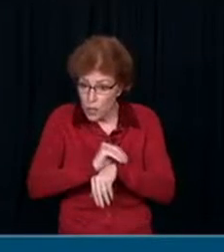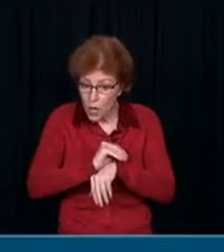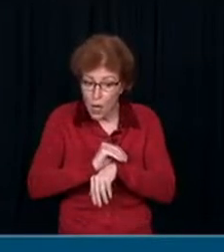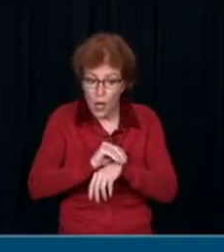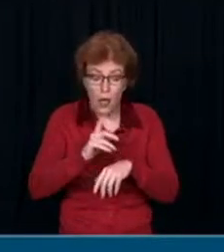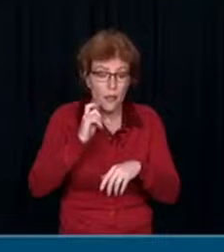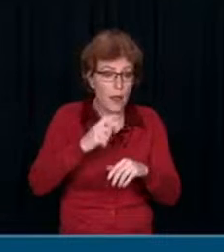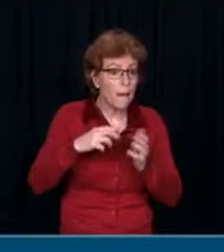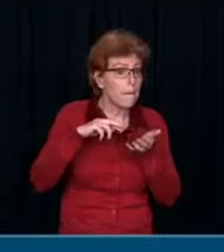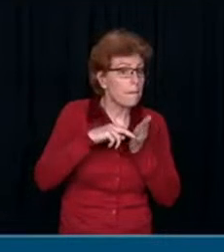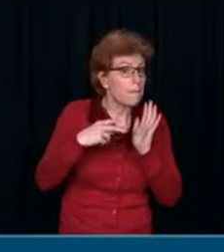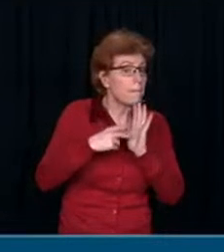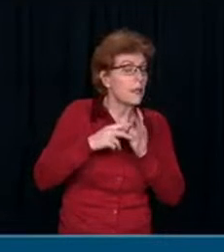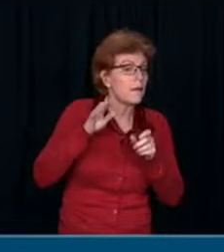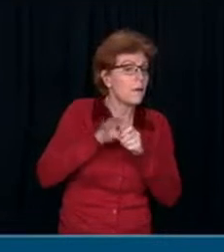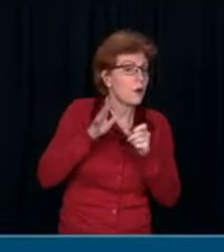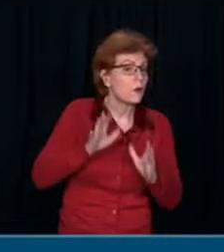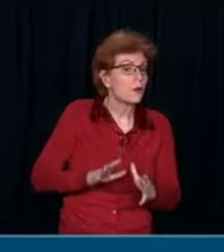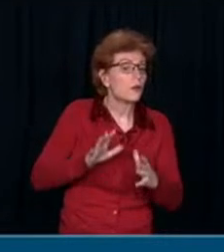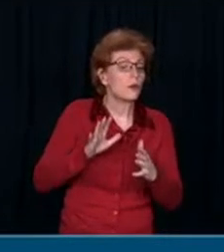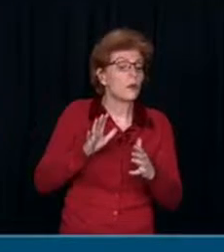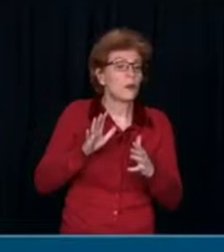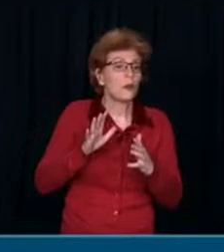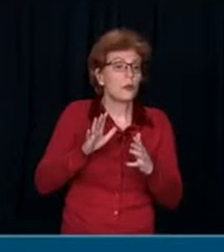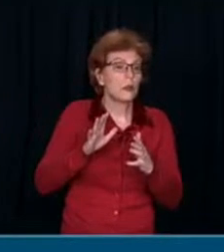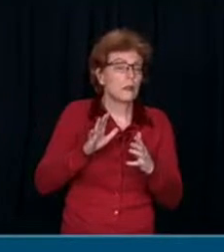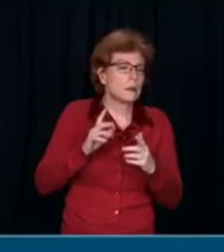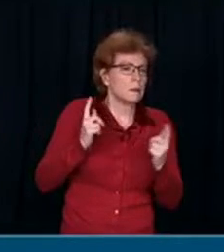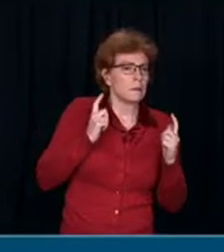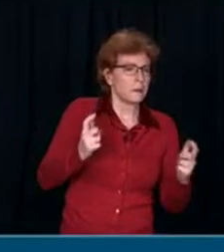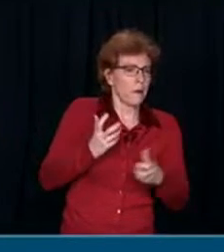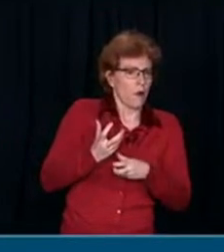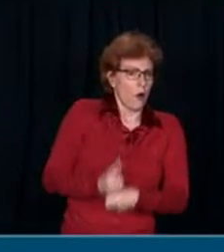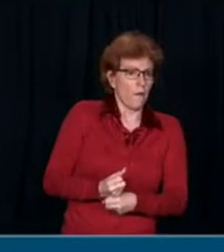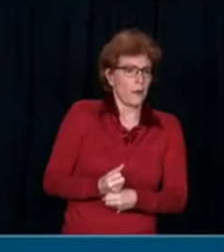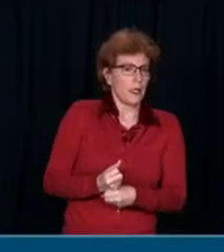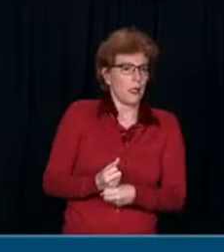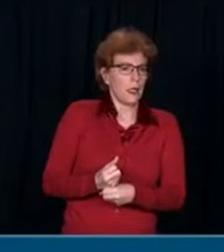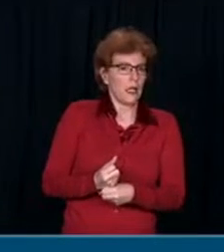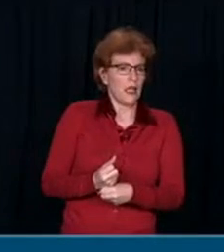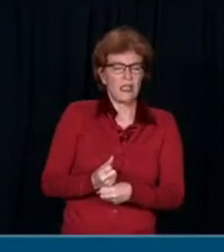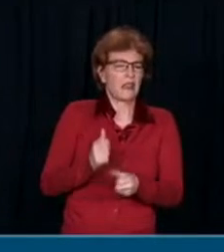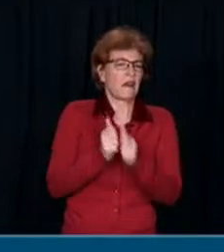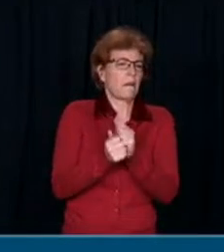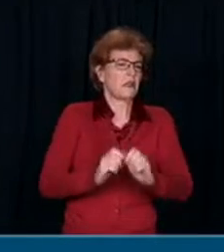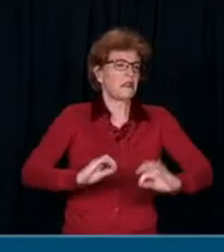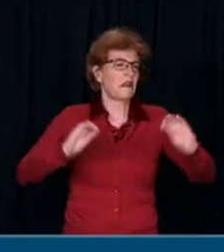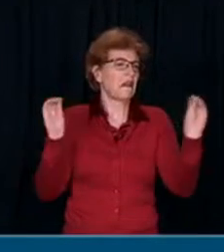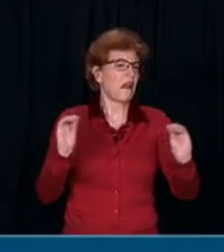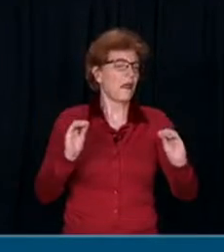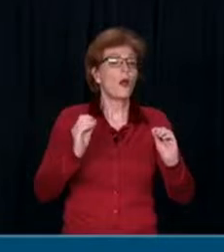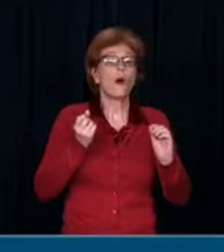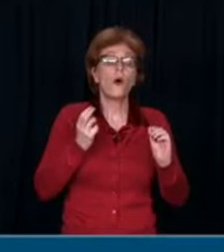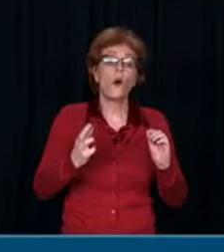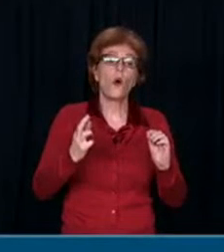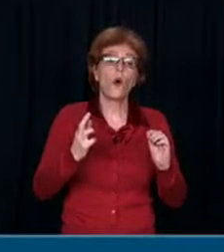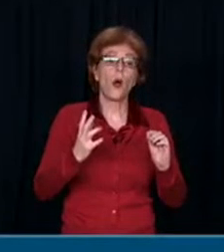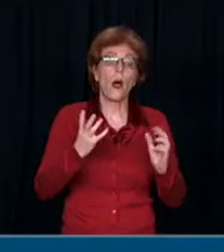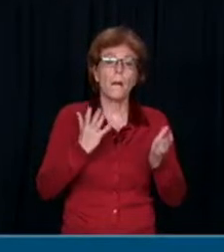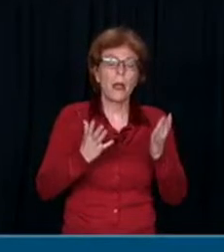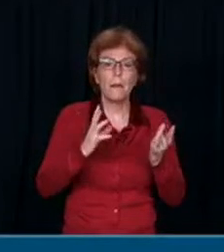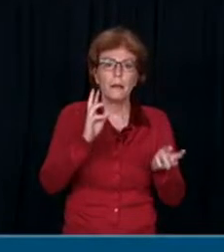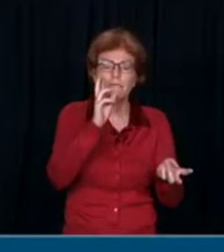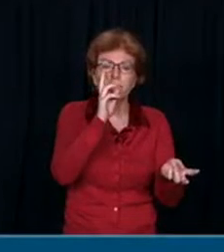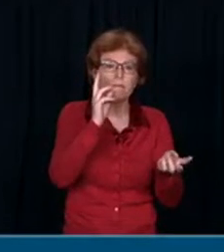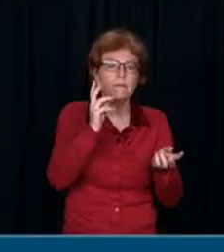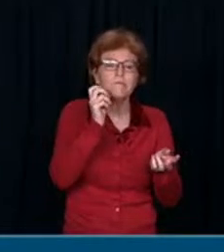a signal to voters, sending a message of bold confidence that you pose little competition, or is it a misread that gives